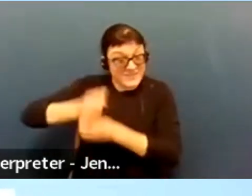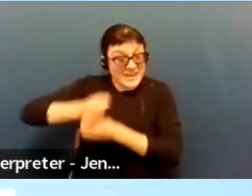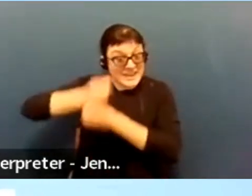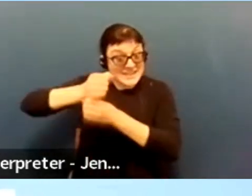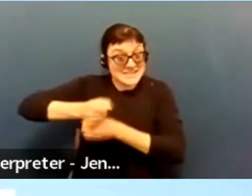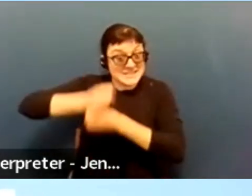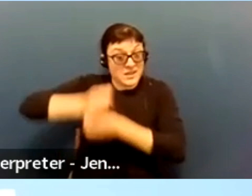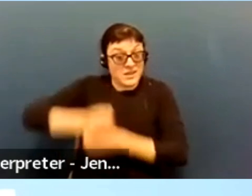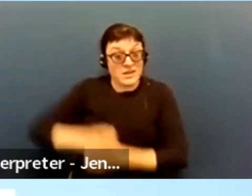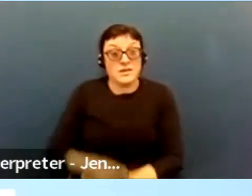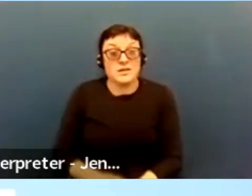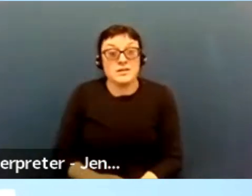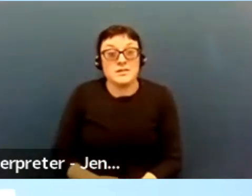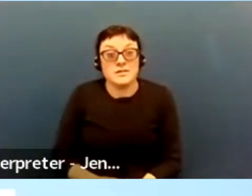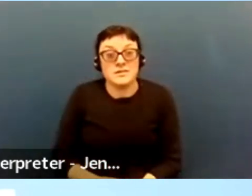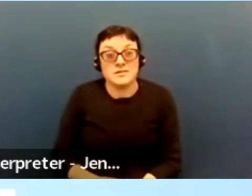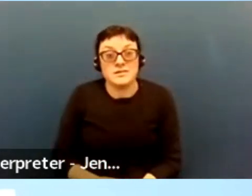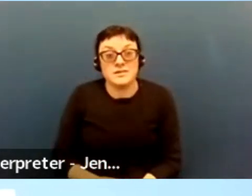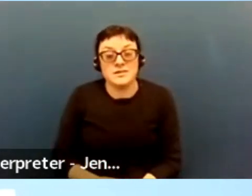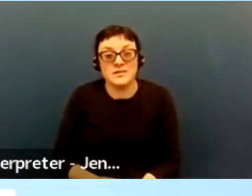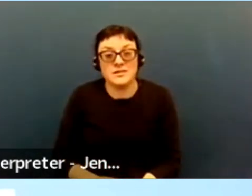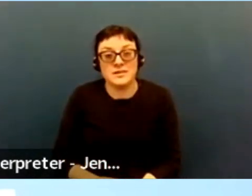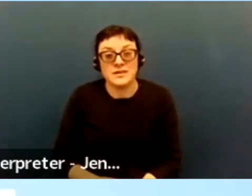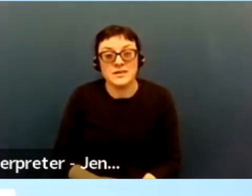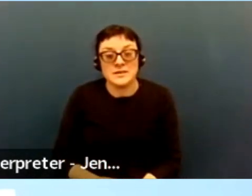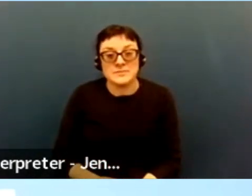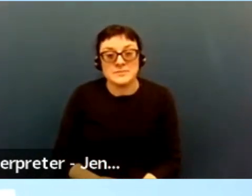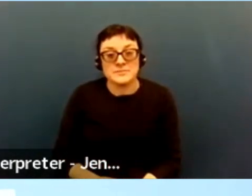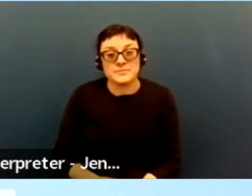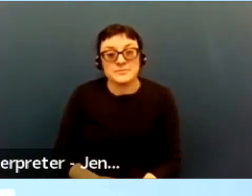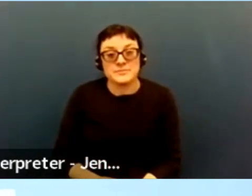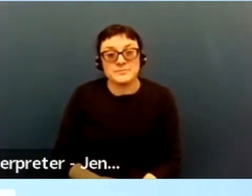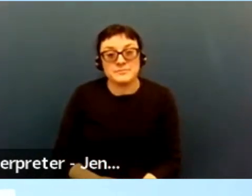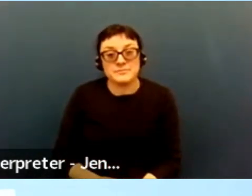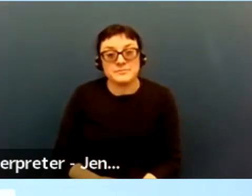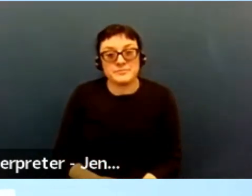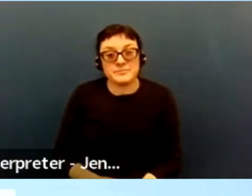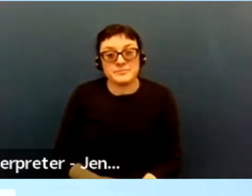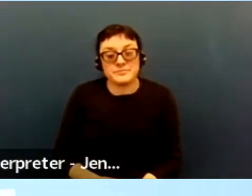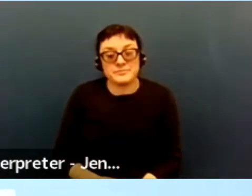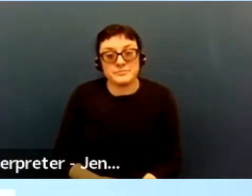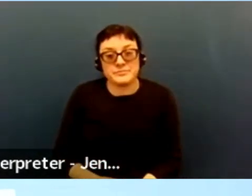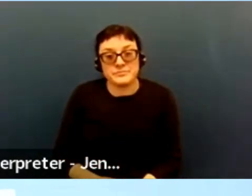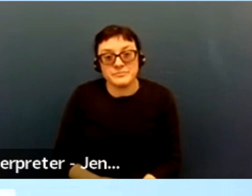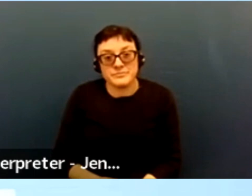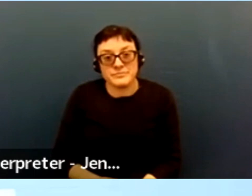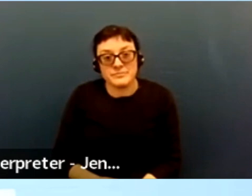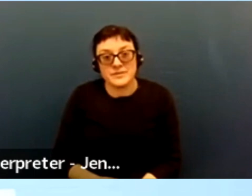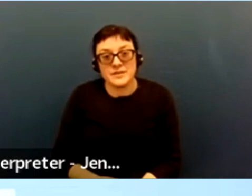Othello, they're all Italians. Do they look Italian? Does it feel like Italy? They're in Venice.